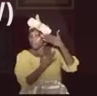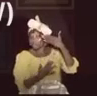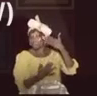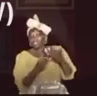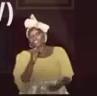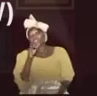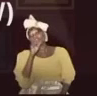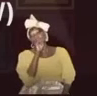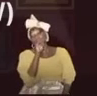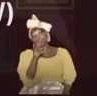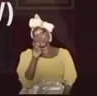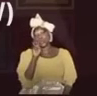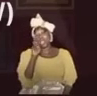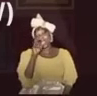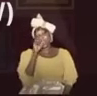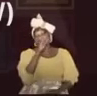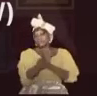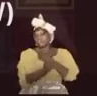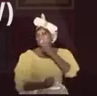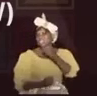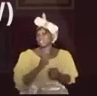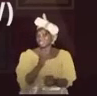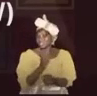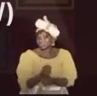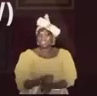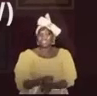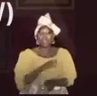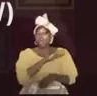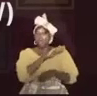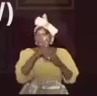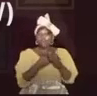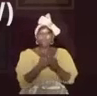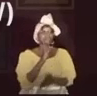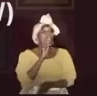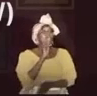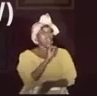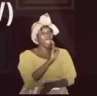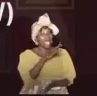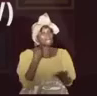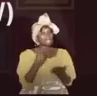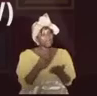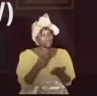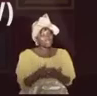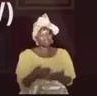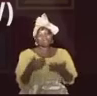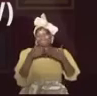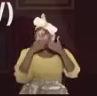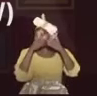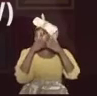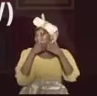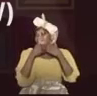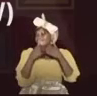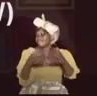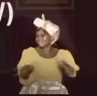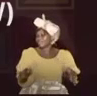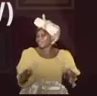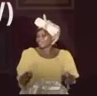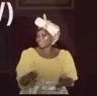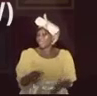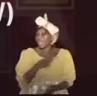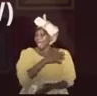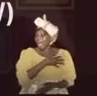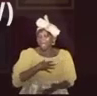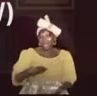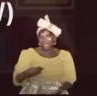12 years, the Bible says, she had spent all her living on physicians. Neither could